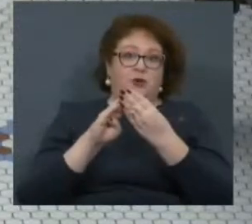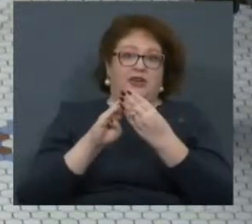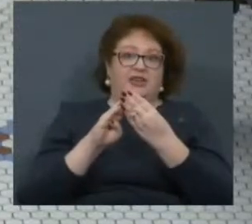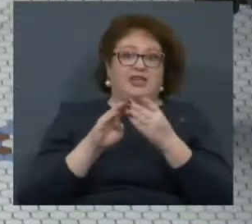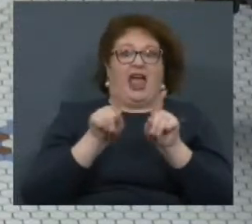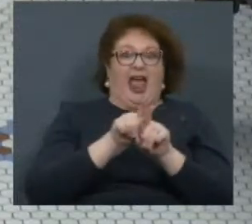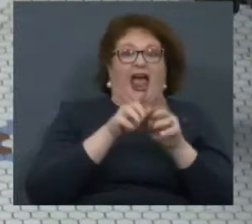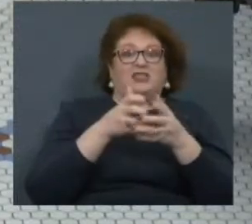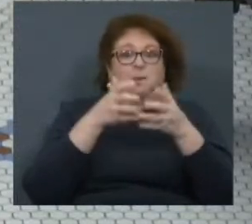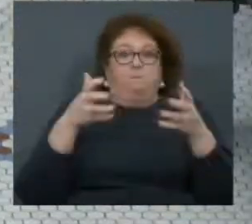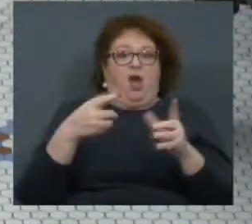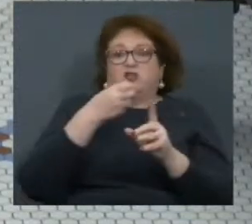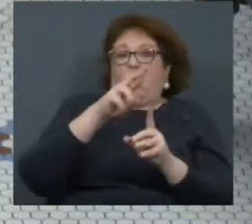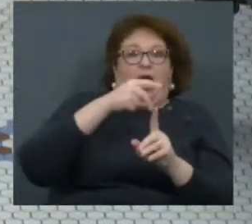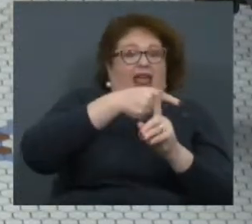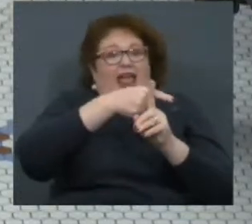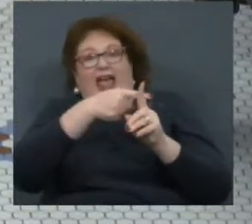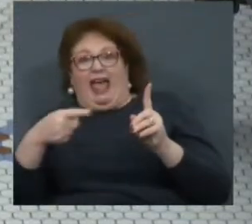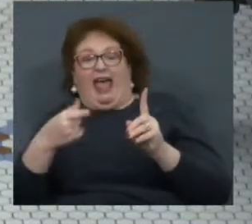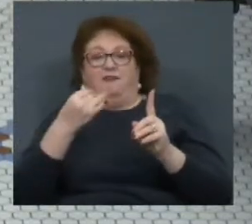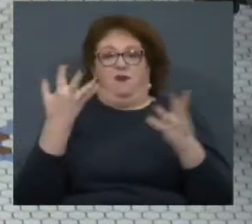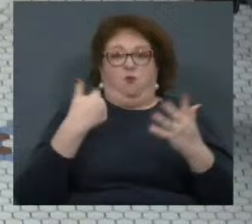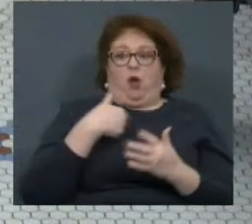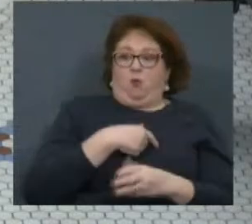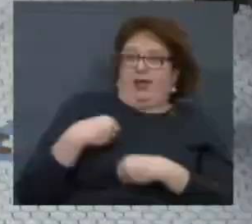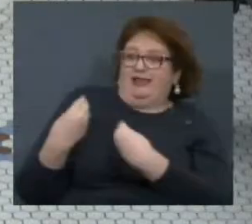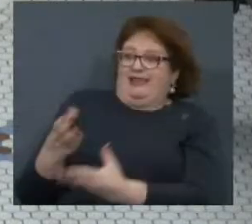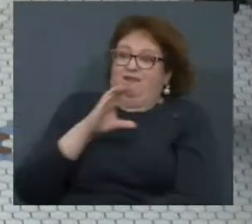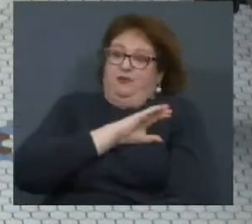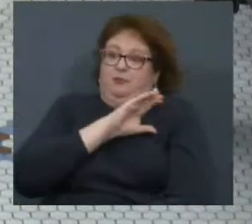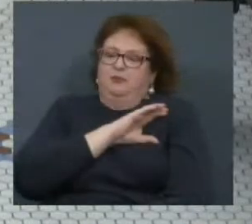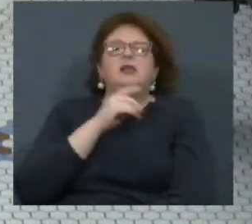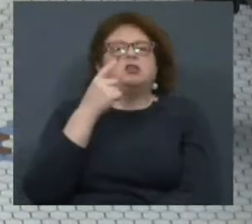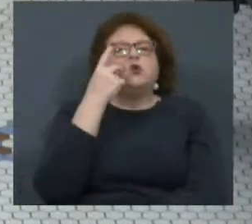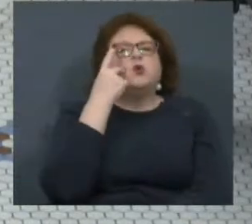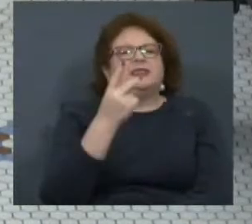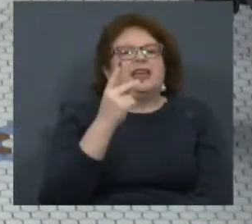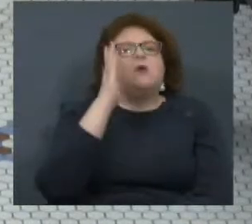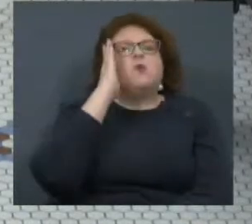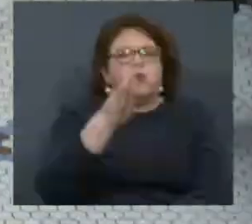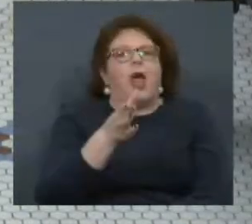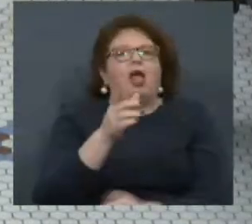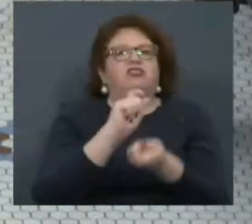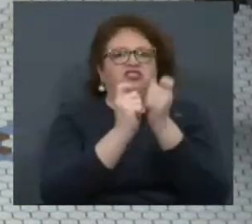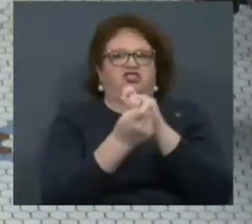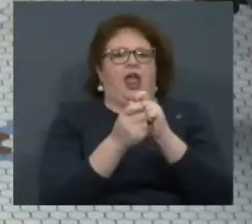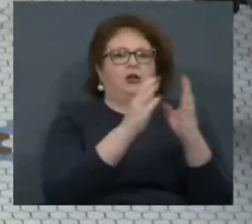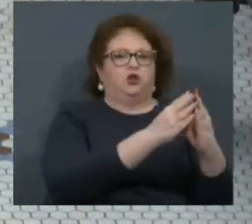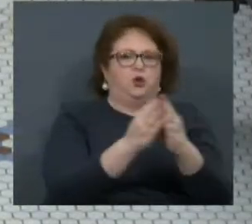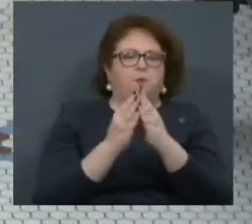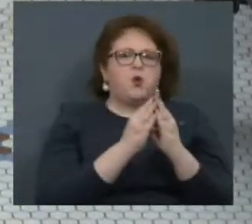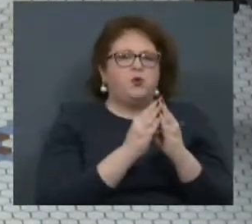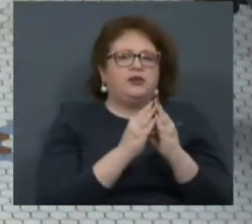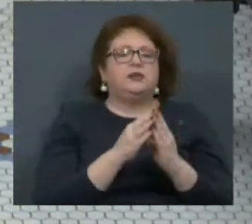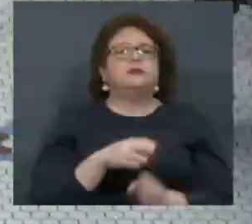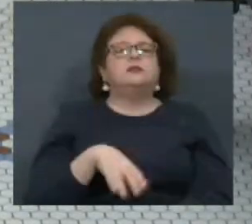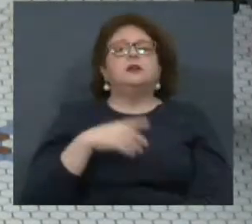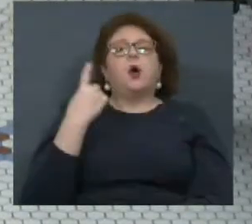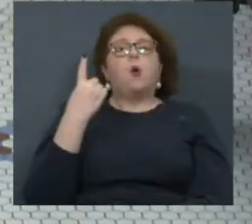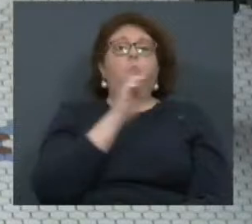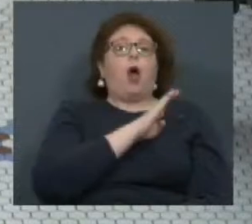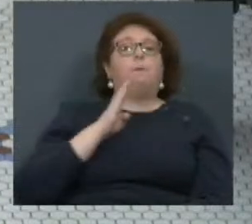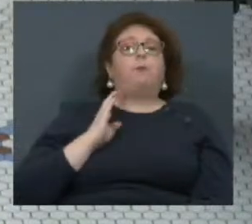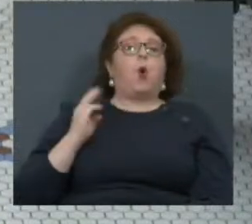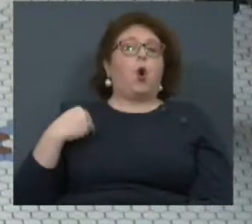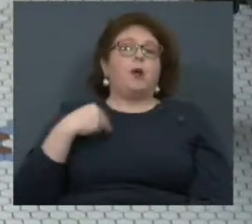would see real changes in our communities. We are asking that one of the board members or multiple